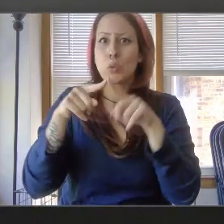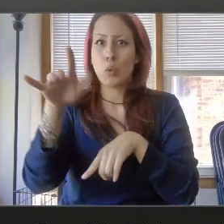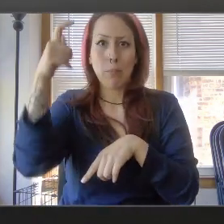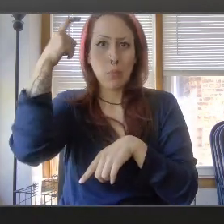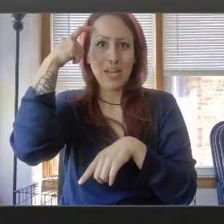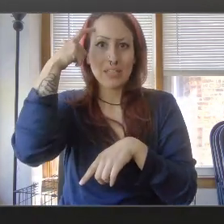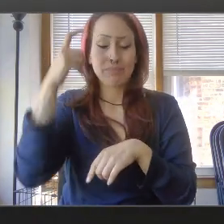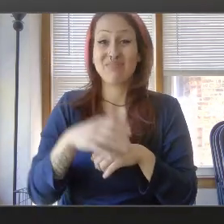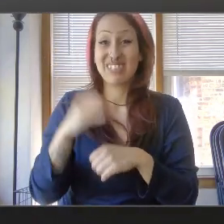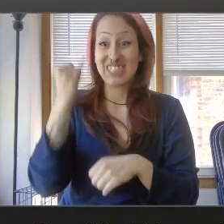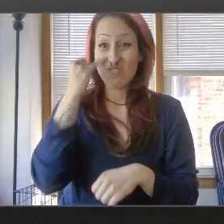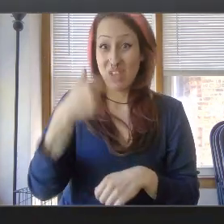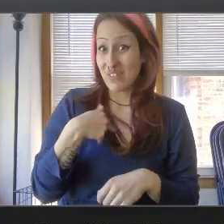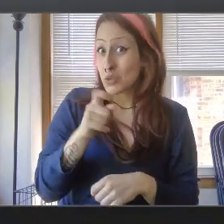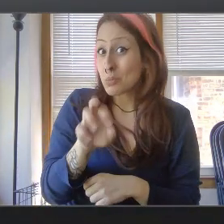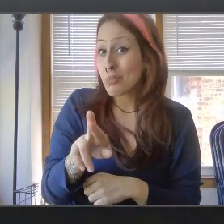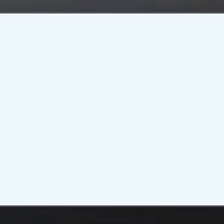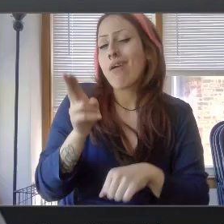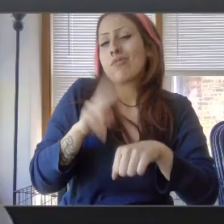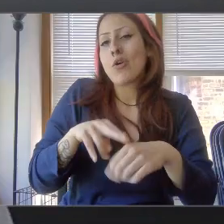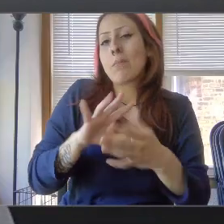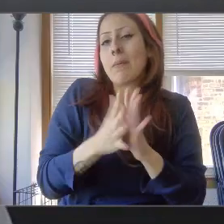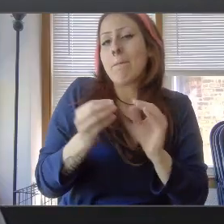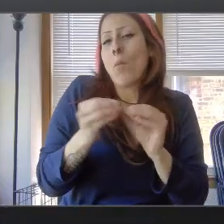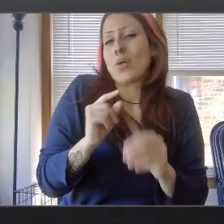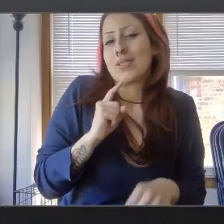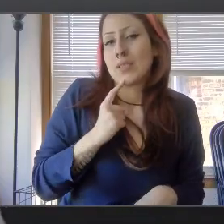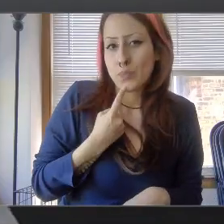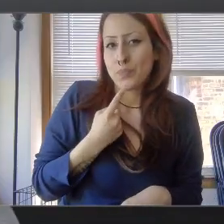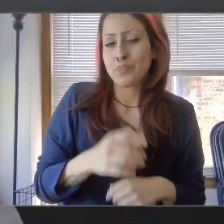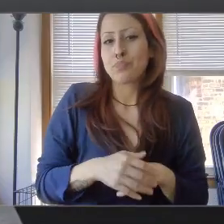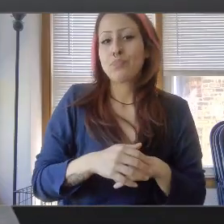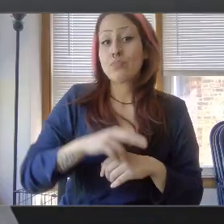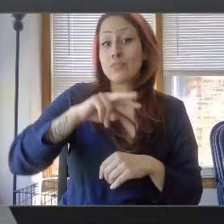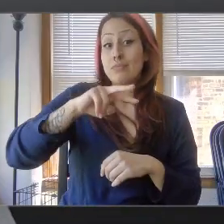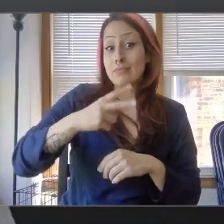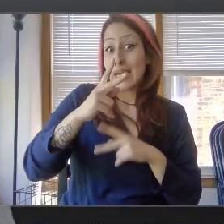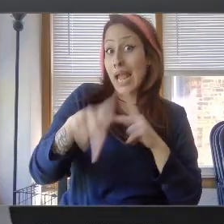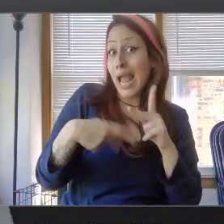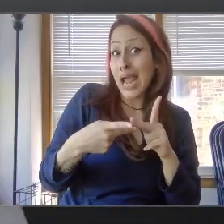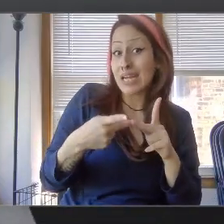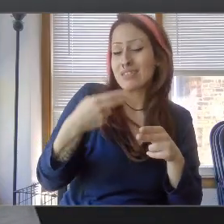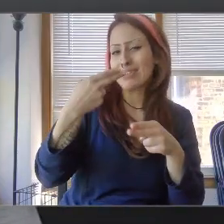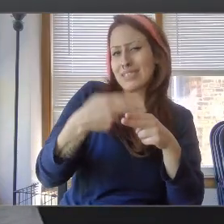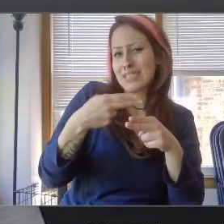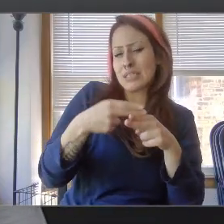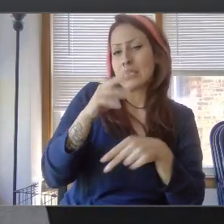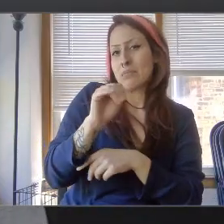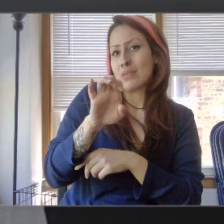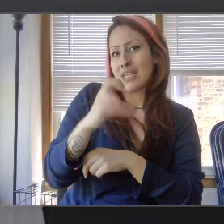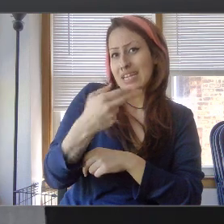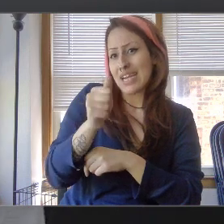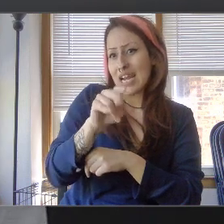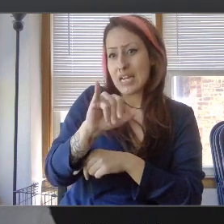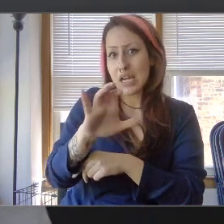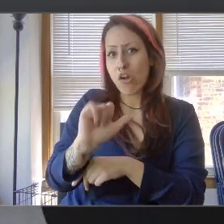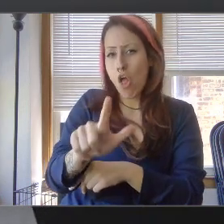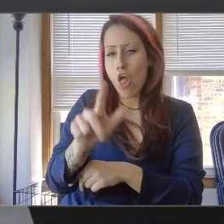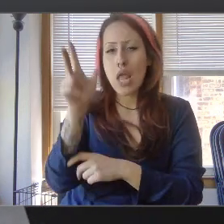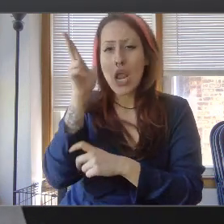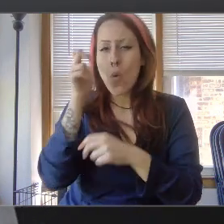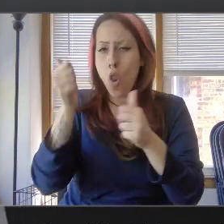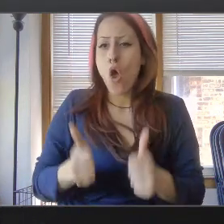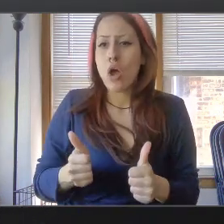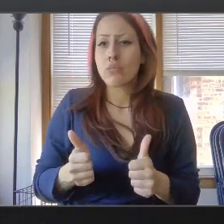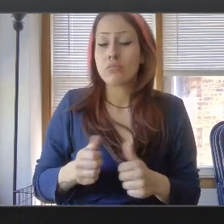is a conductive hearing loss or mechanical hearing loss. A conductive hearing loss is one that's caused by something preventing the proper